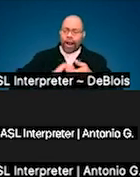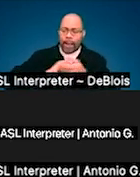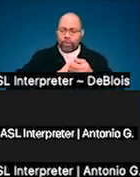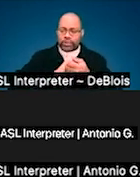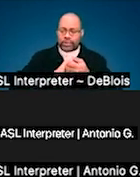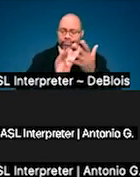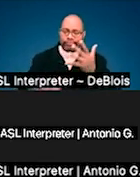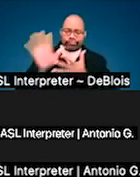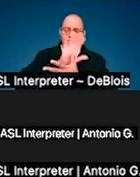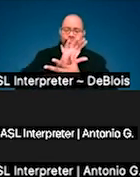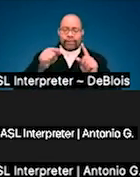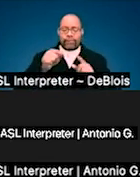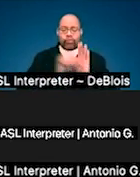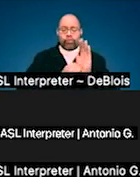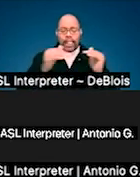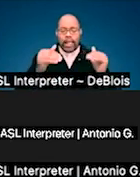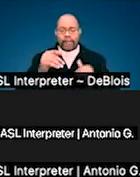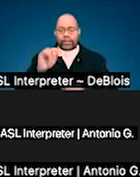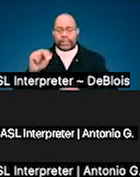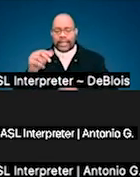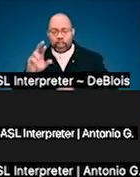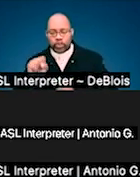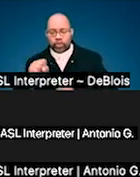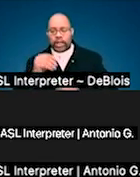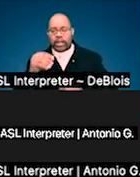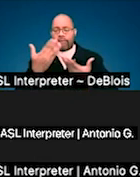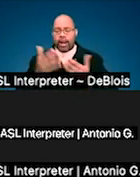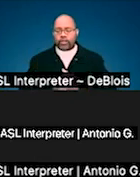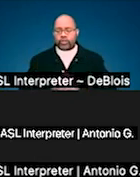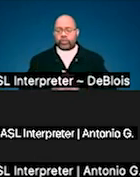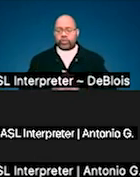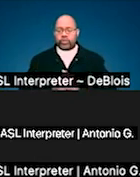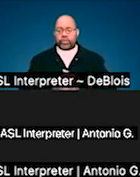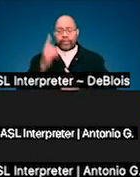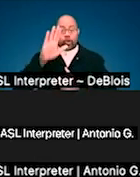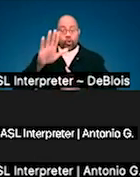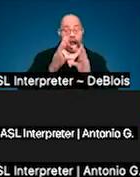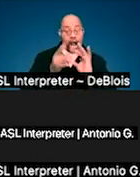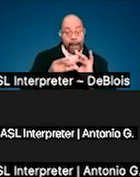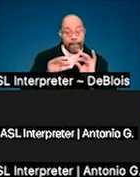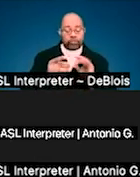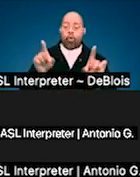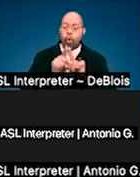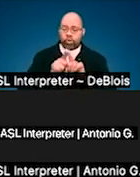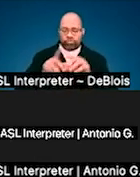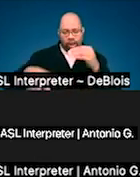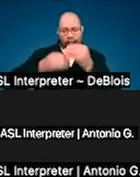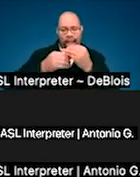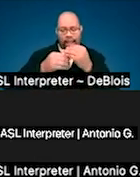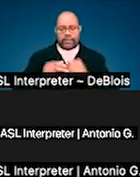across grade level teams and related service providers. I think your comments would also add